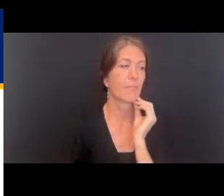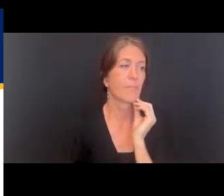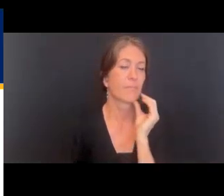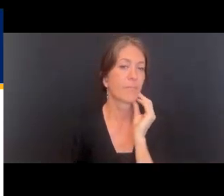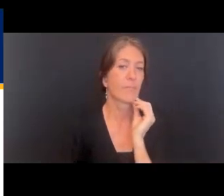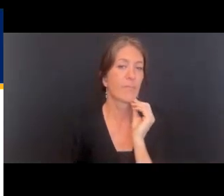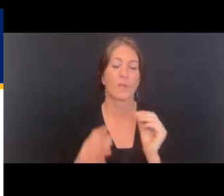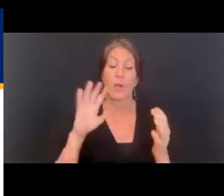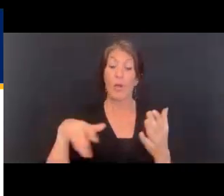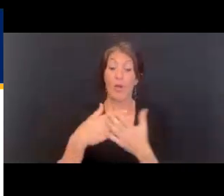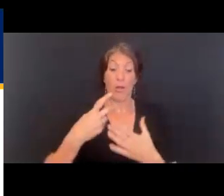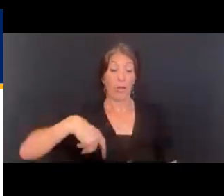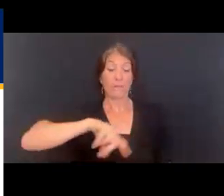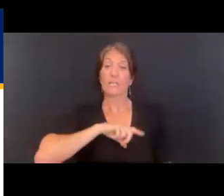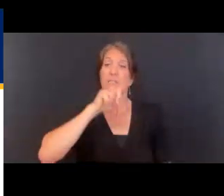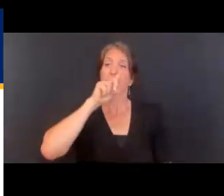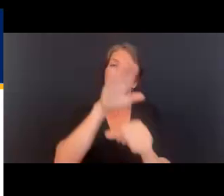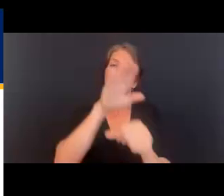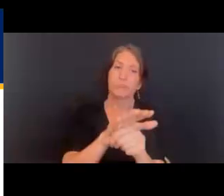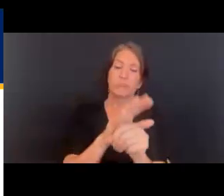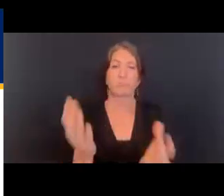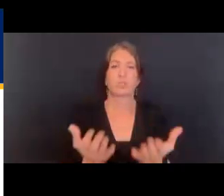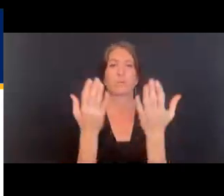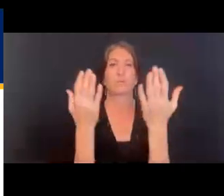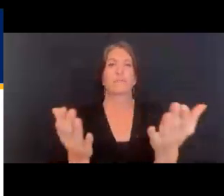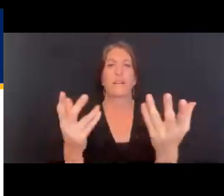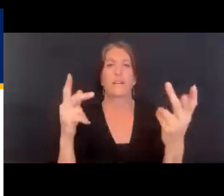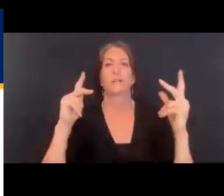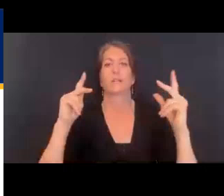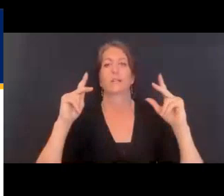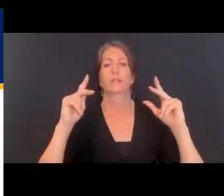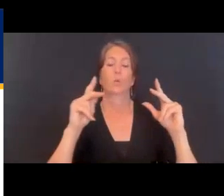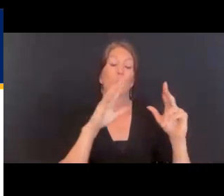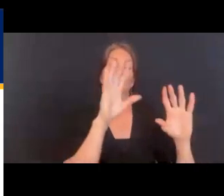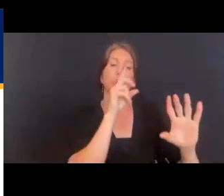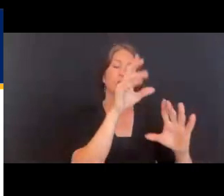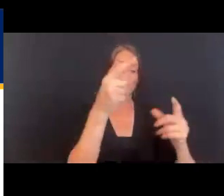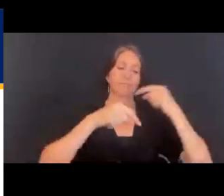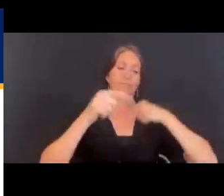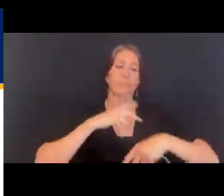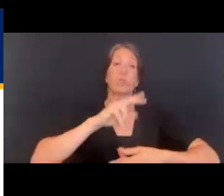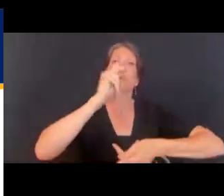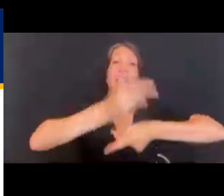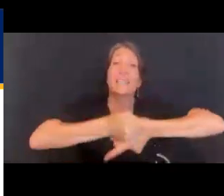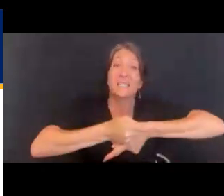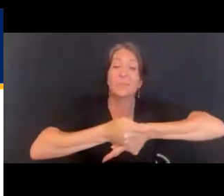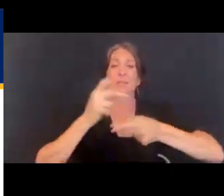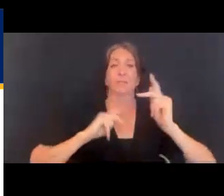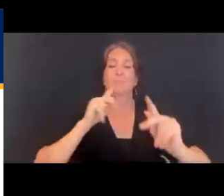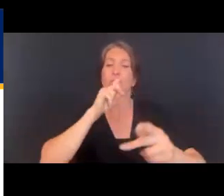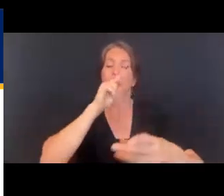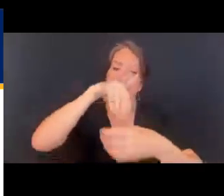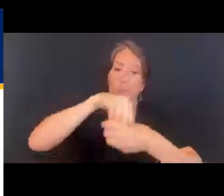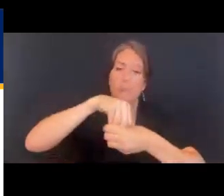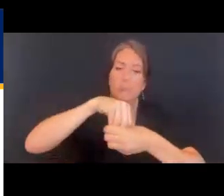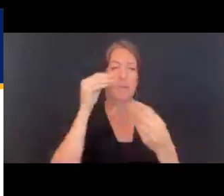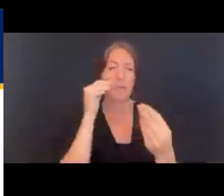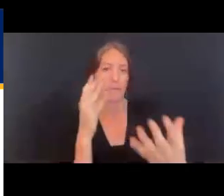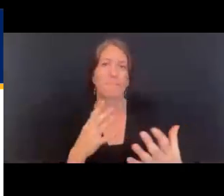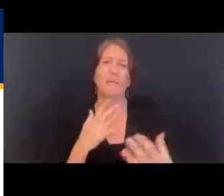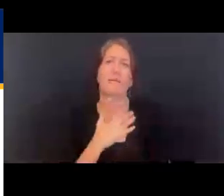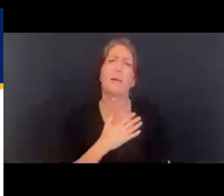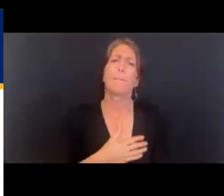to providing participants keeping participants engaged and informed. So please do visit this website for